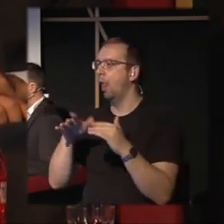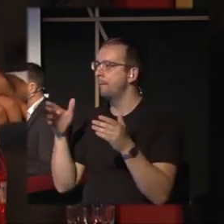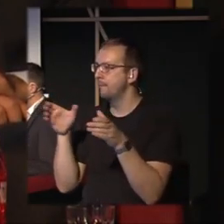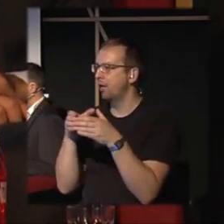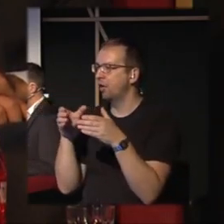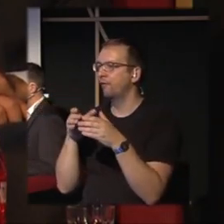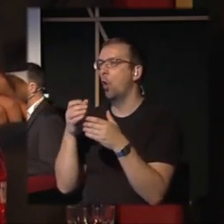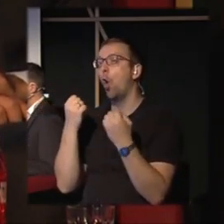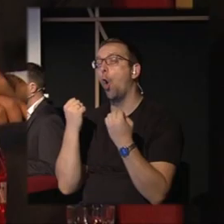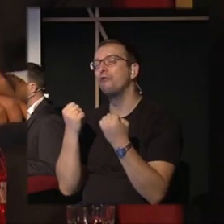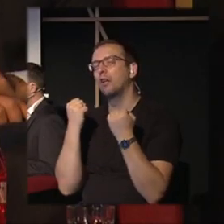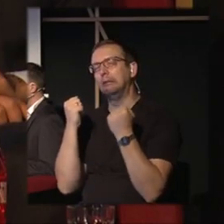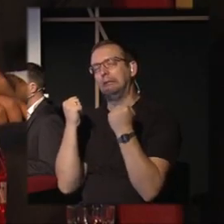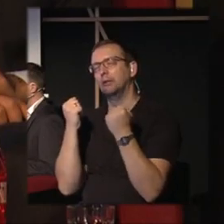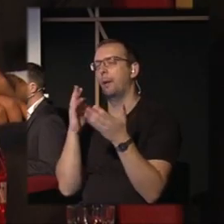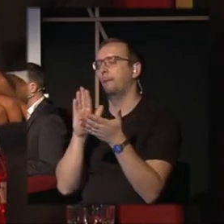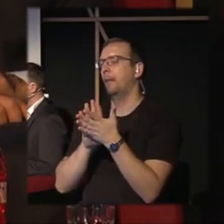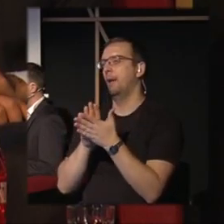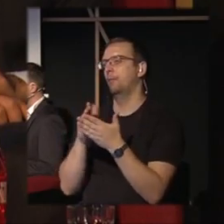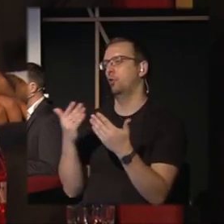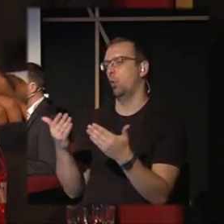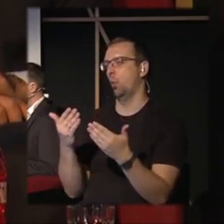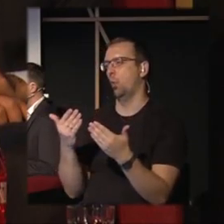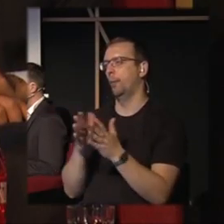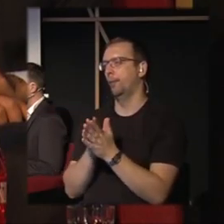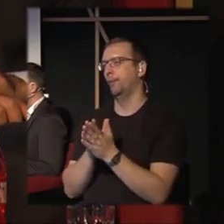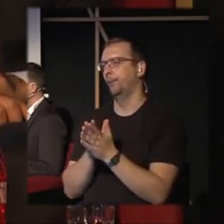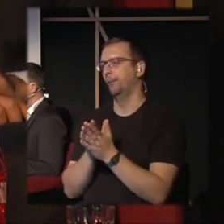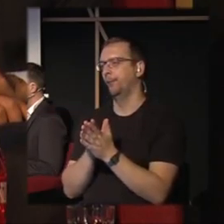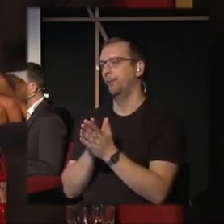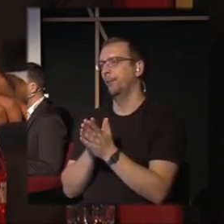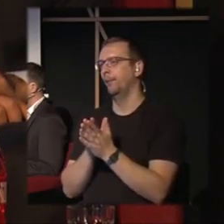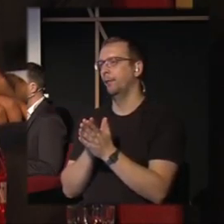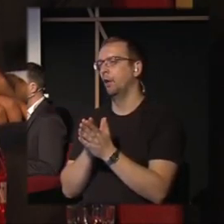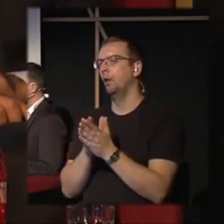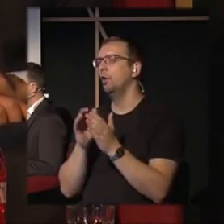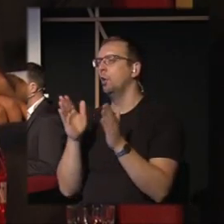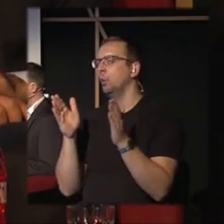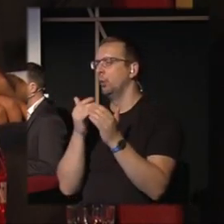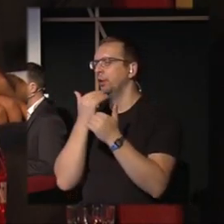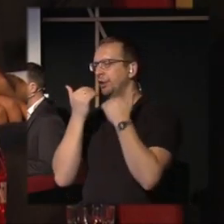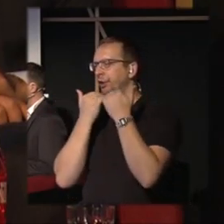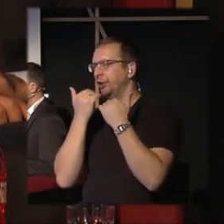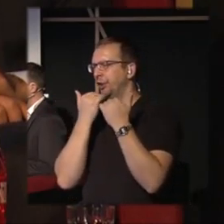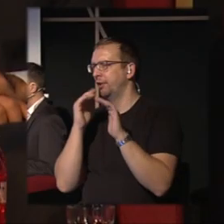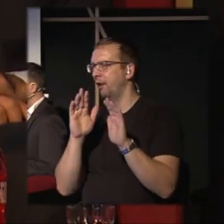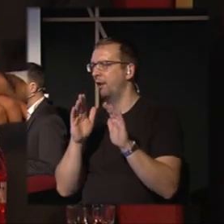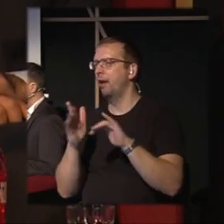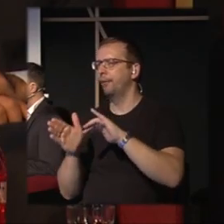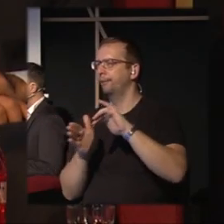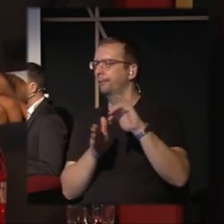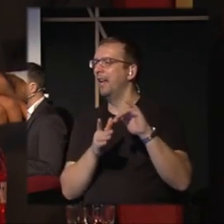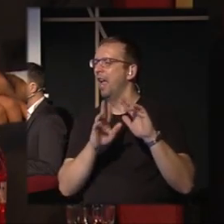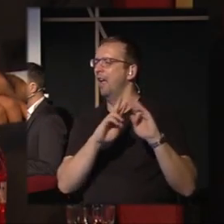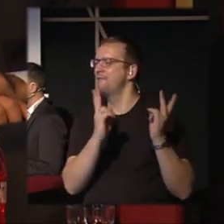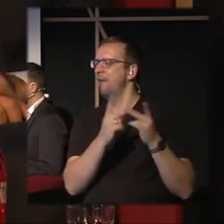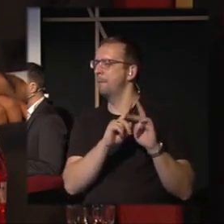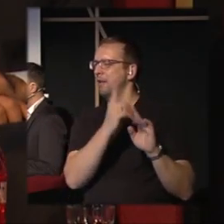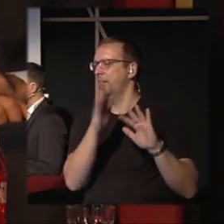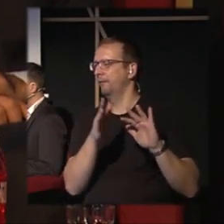I would like to tell a story. Short story, but it wasn't about the World Cup, but it was like a part of my